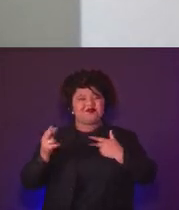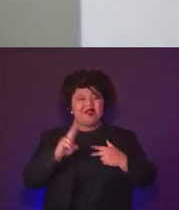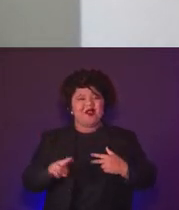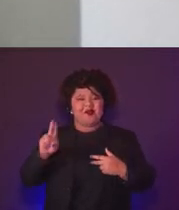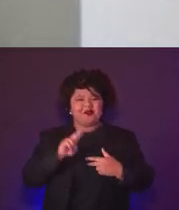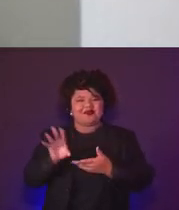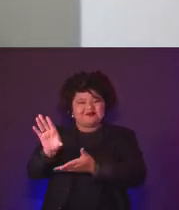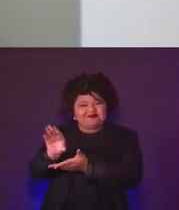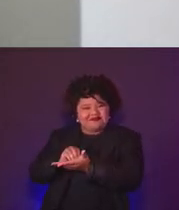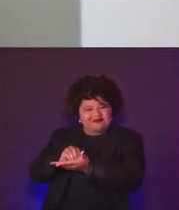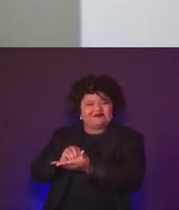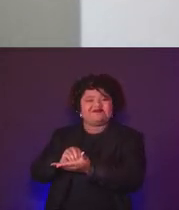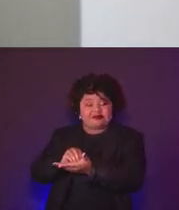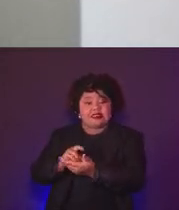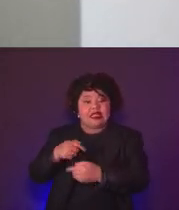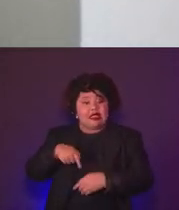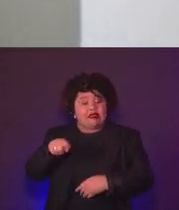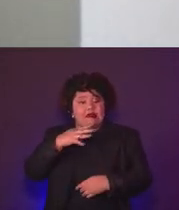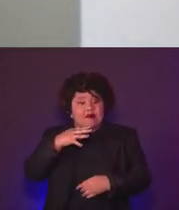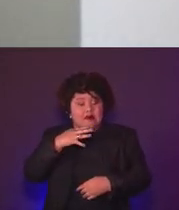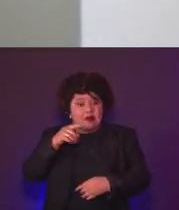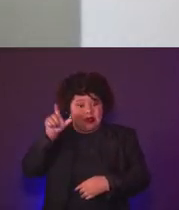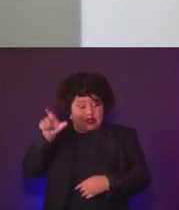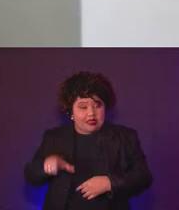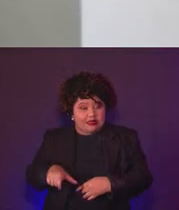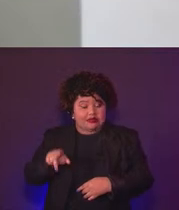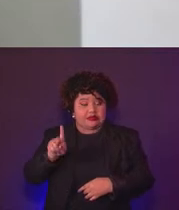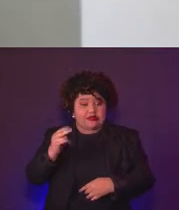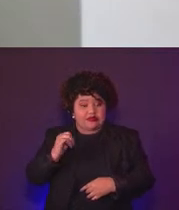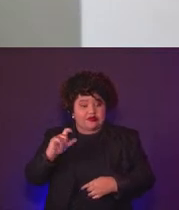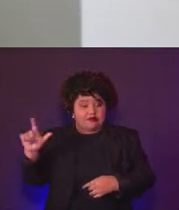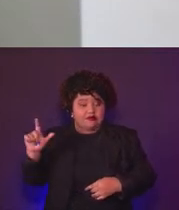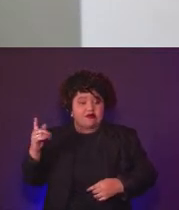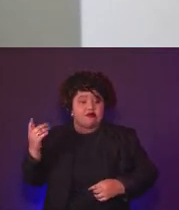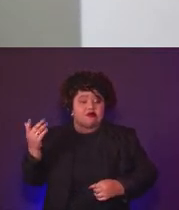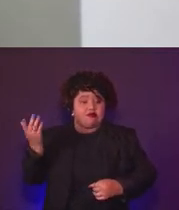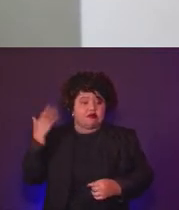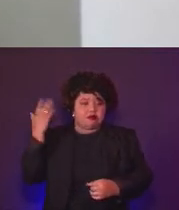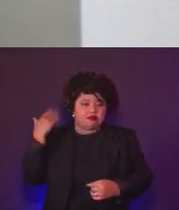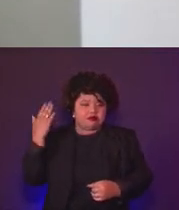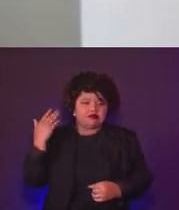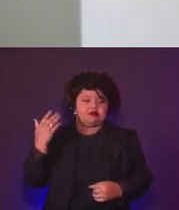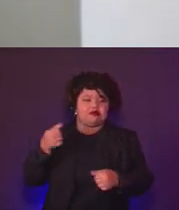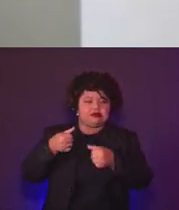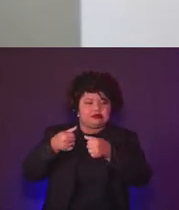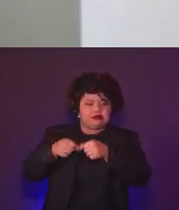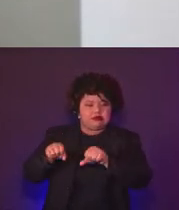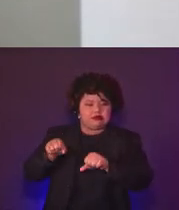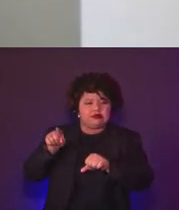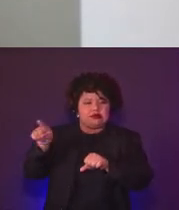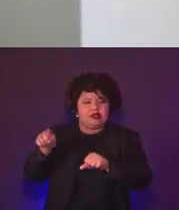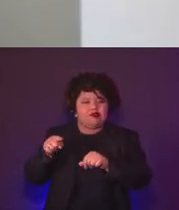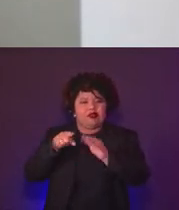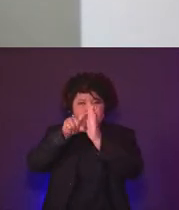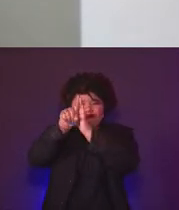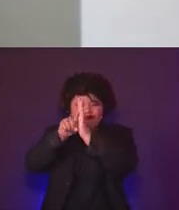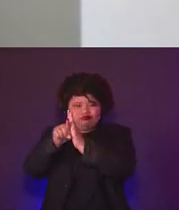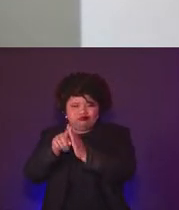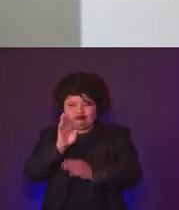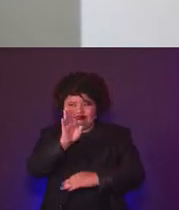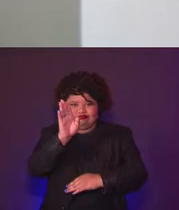IRE, and I was in one of his, he used to do these boot camps called Stats and Maps, that